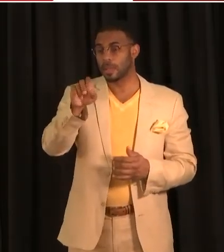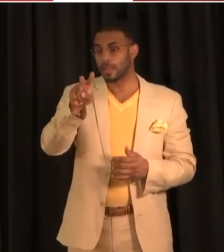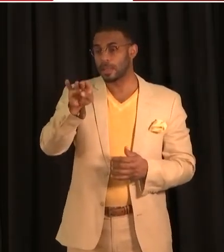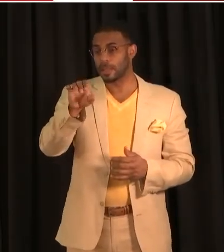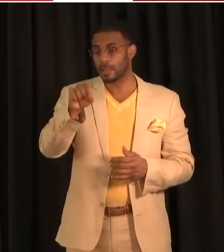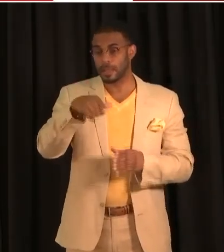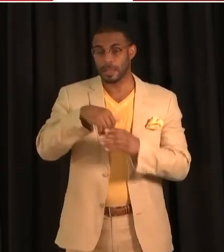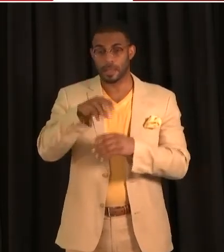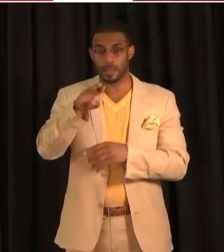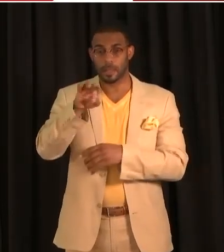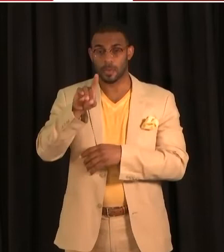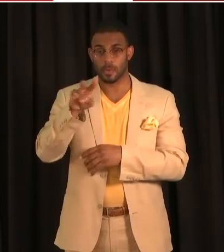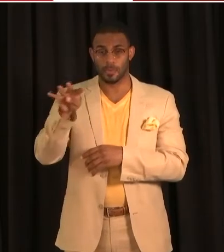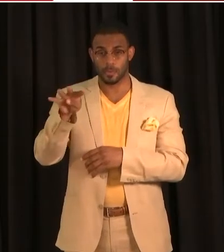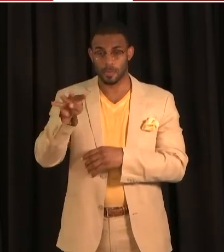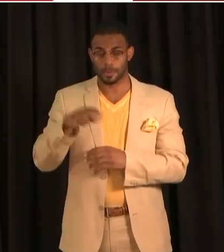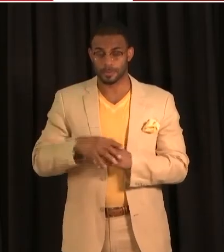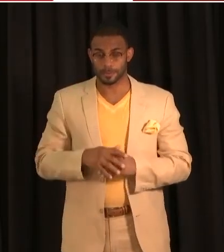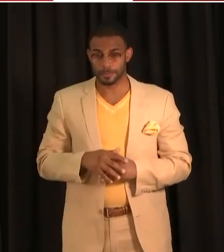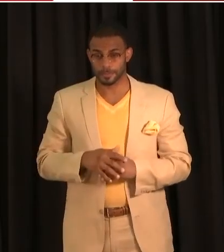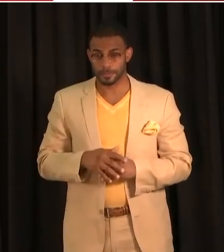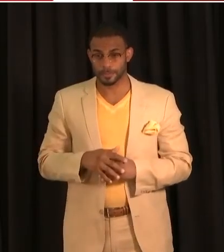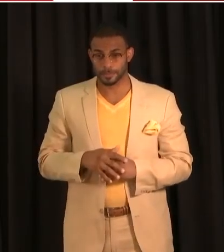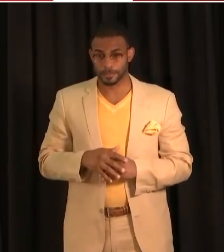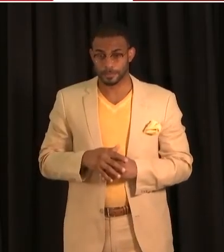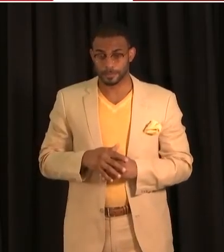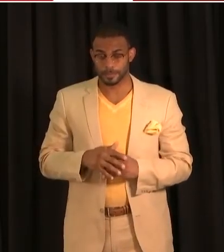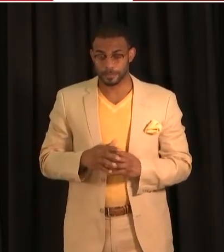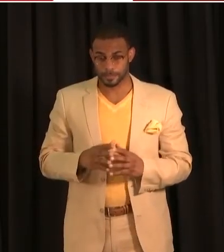Ward 4. Lewis, your line is unmuted.